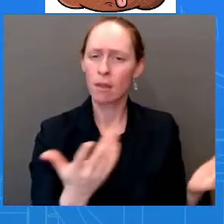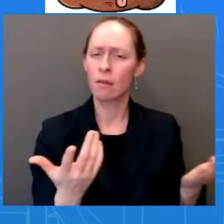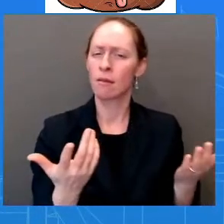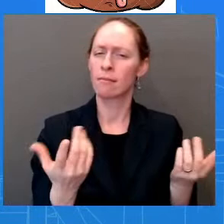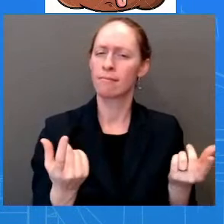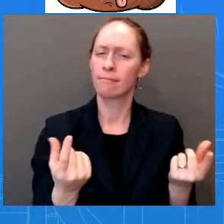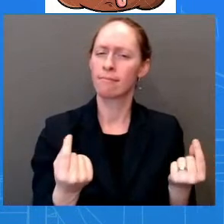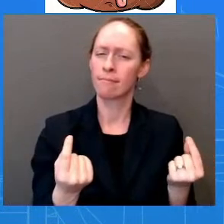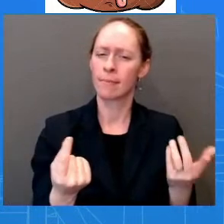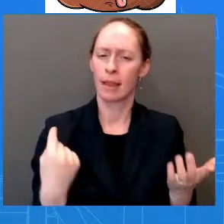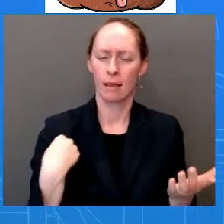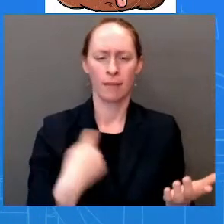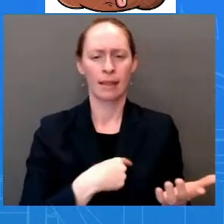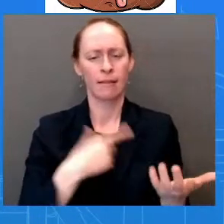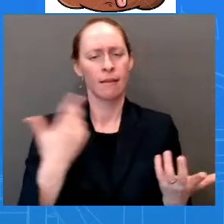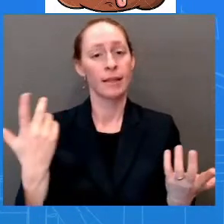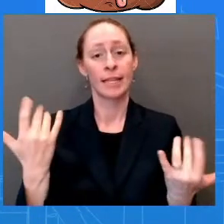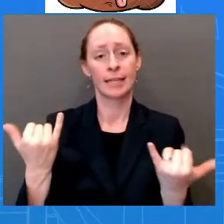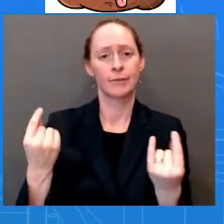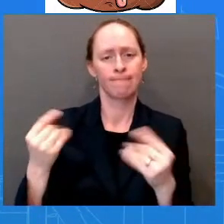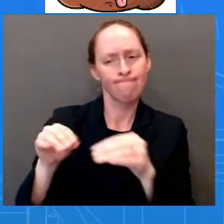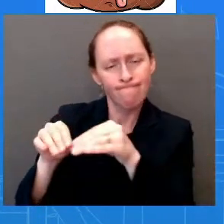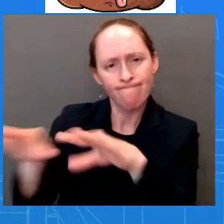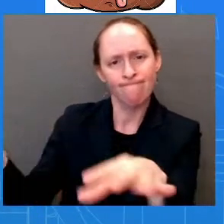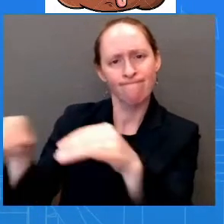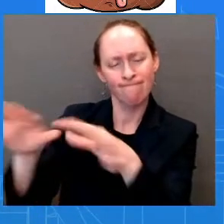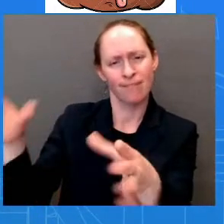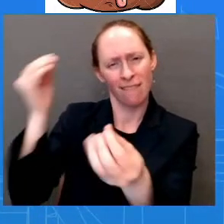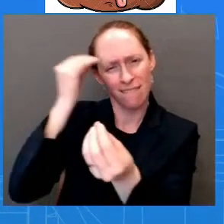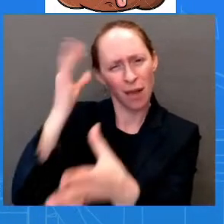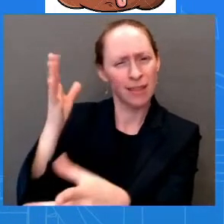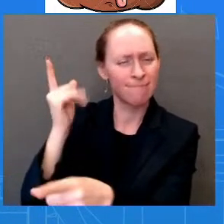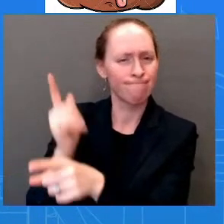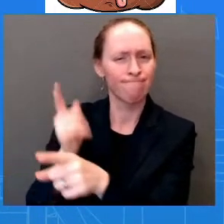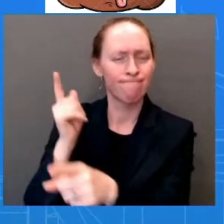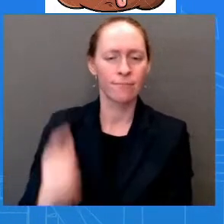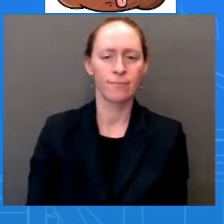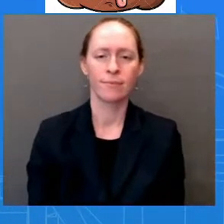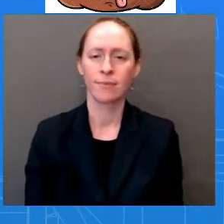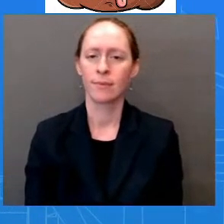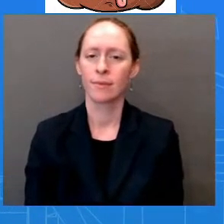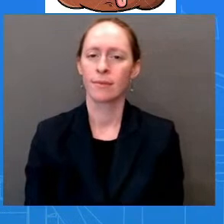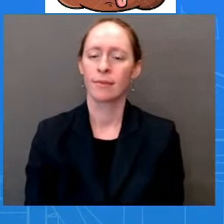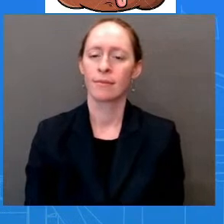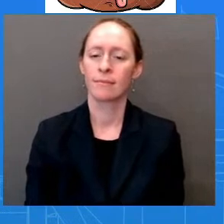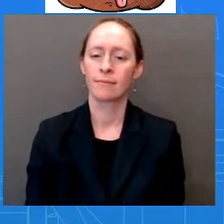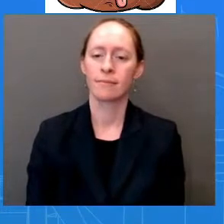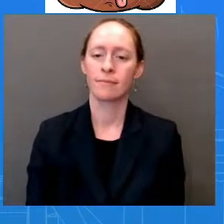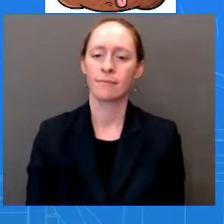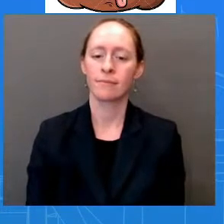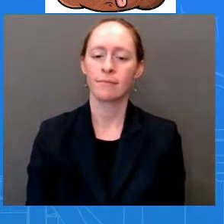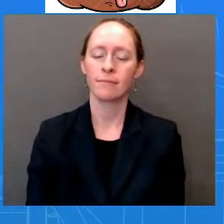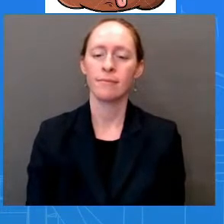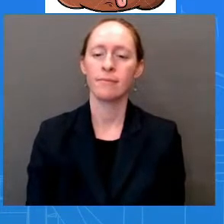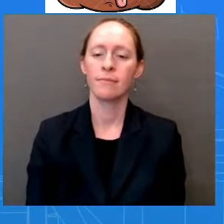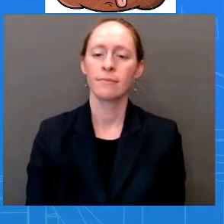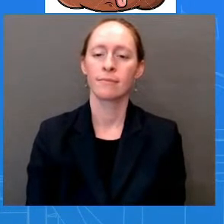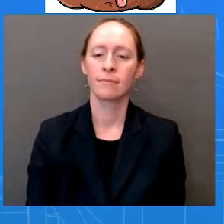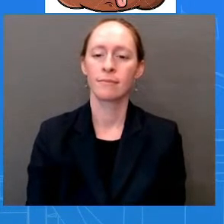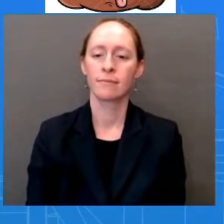you, sir, taking the high road over people like Joe Rogan. Oh, man. This rebound effect with the flu this